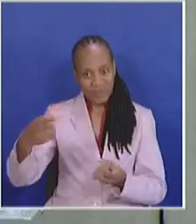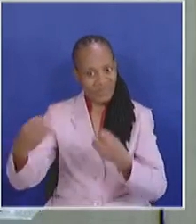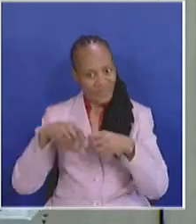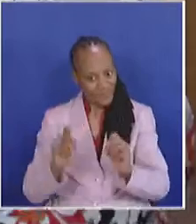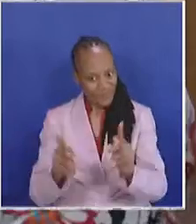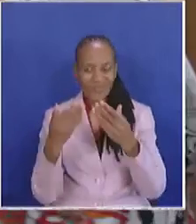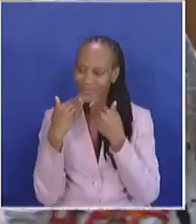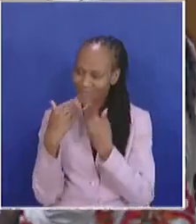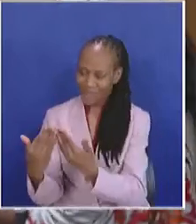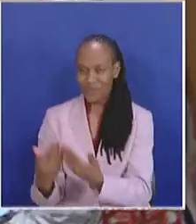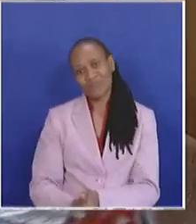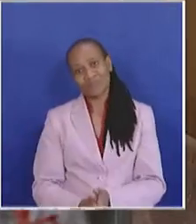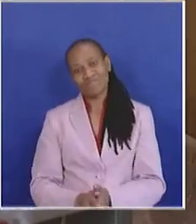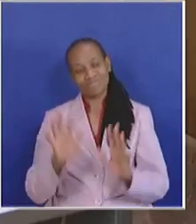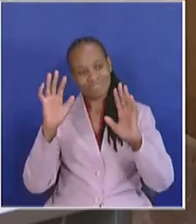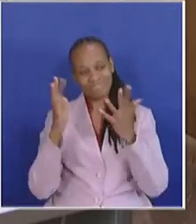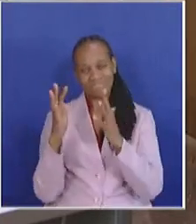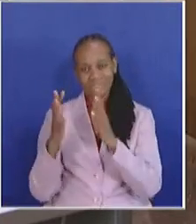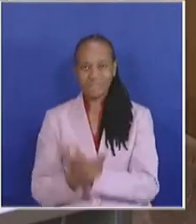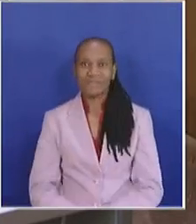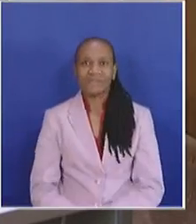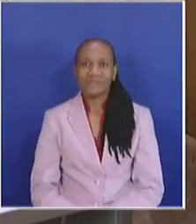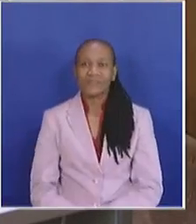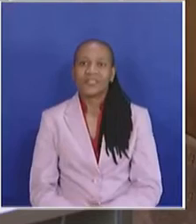I thank you. Thank you, ma'am.